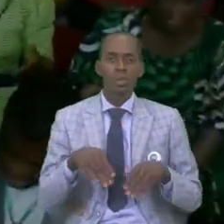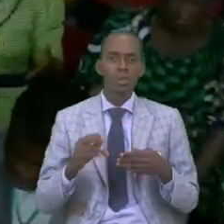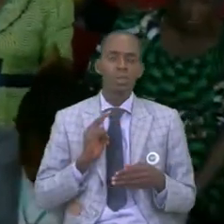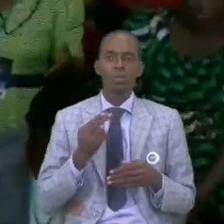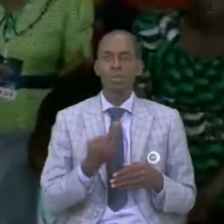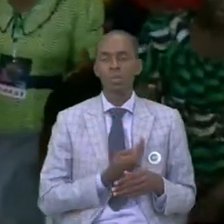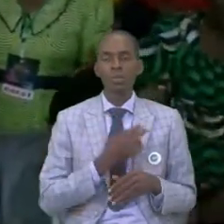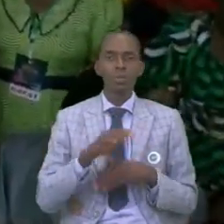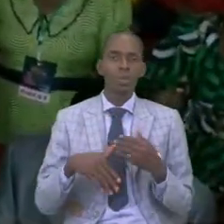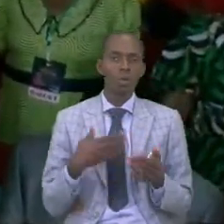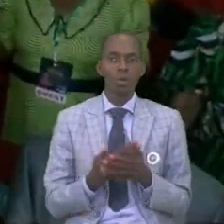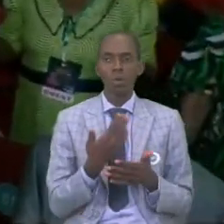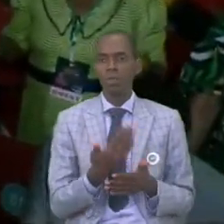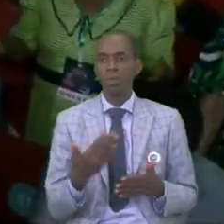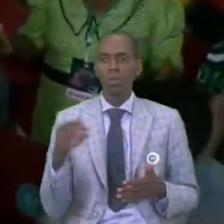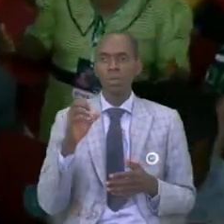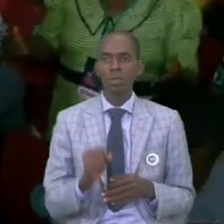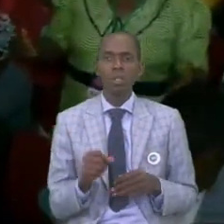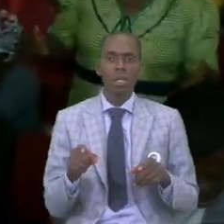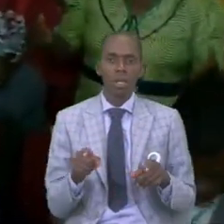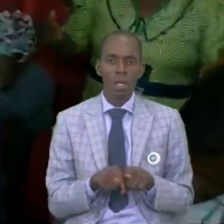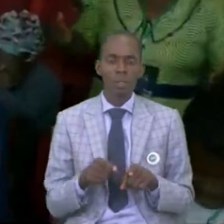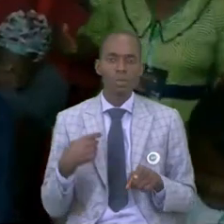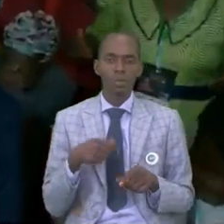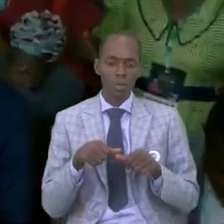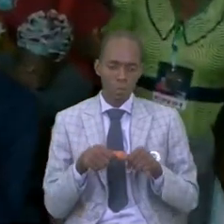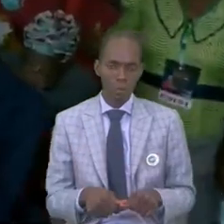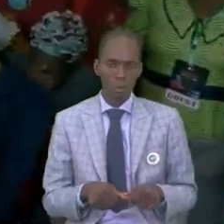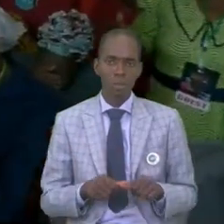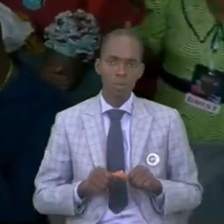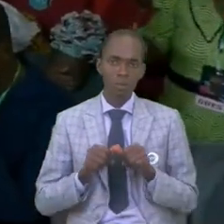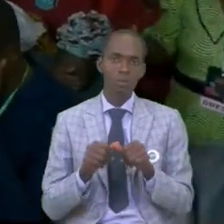as we abide and remain in Christ?